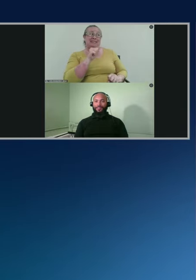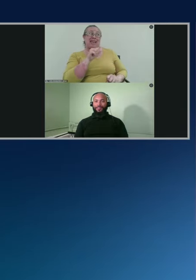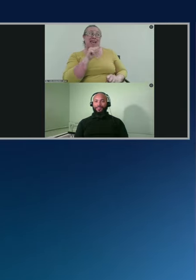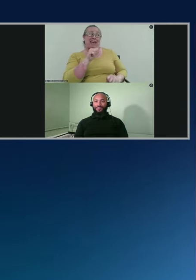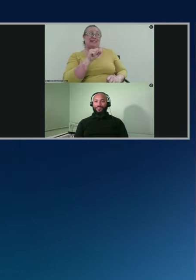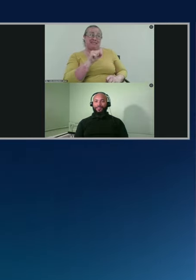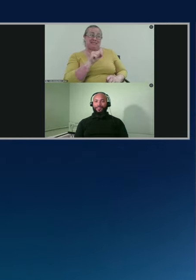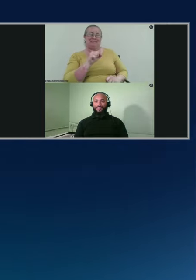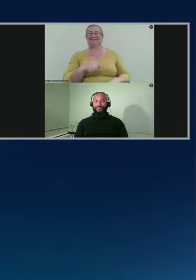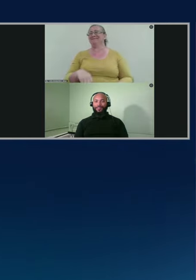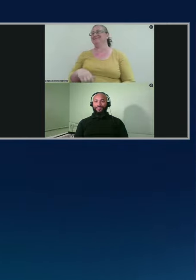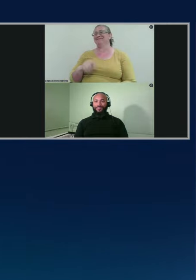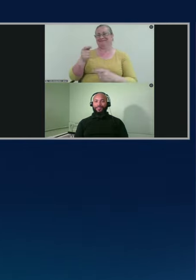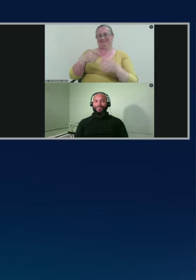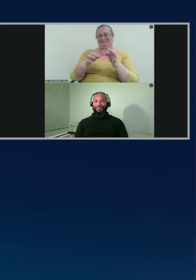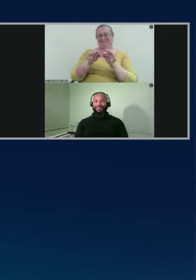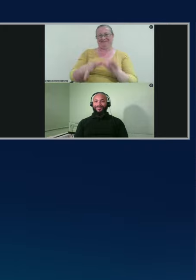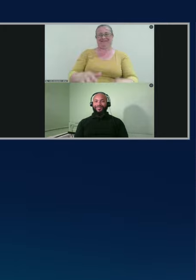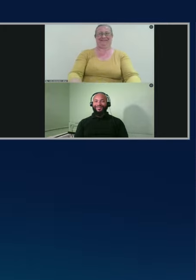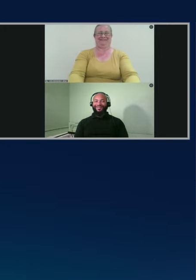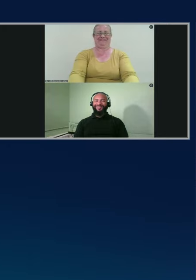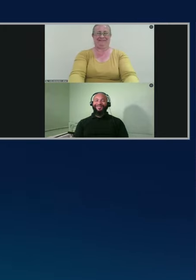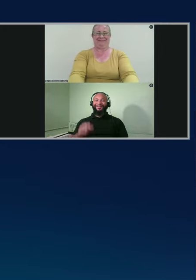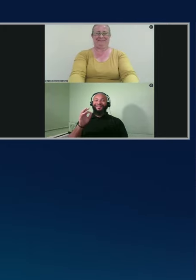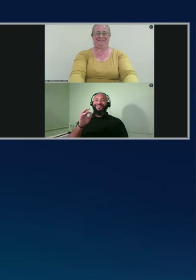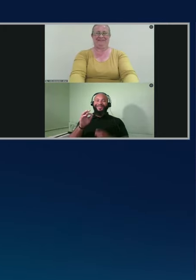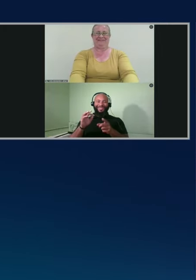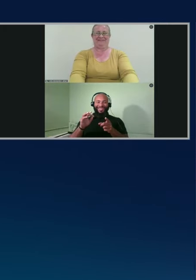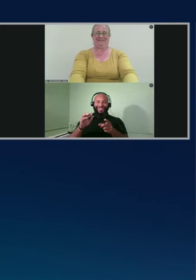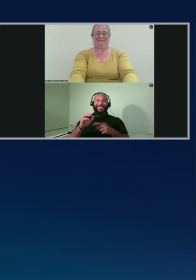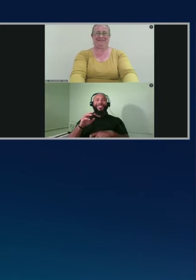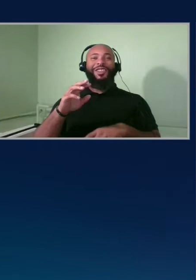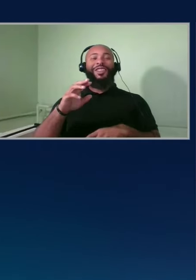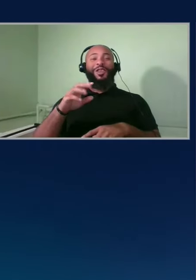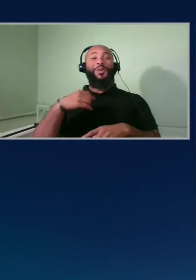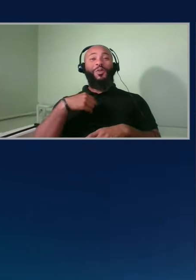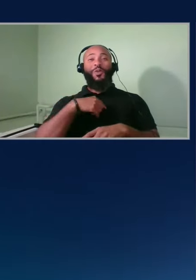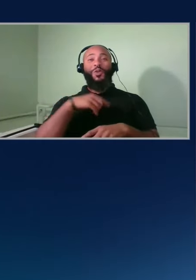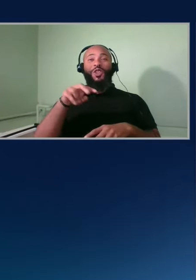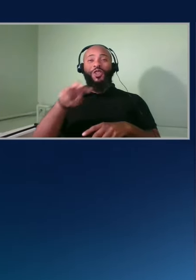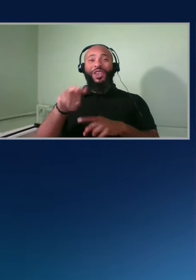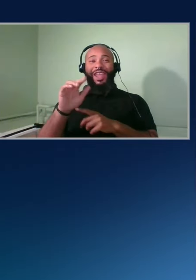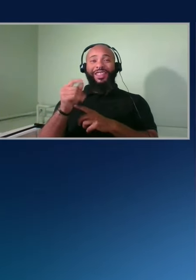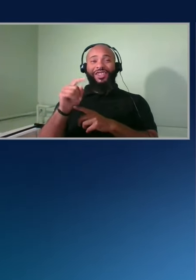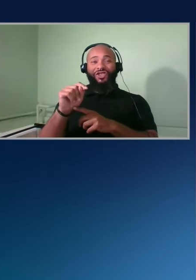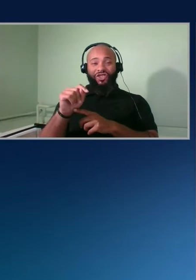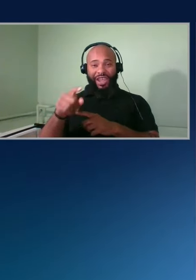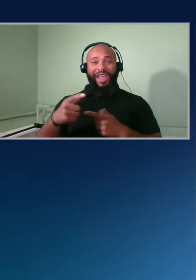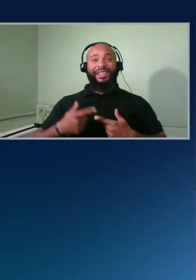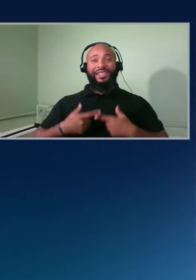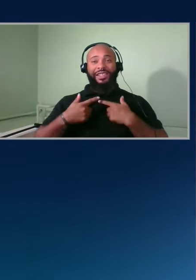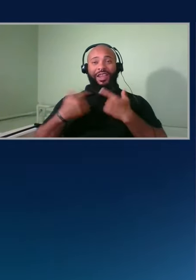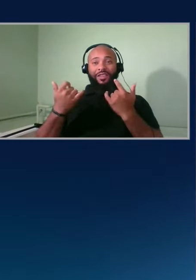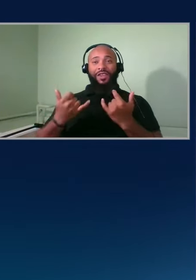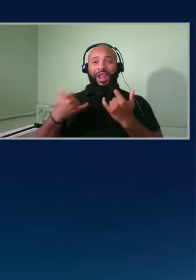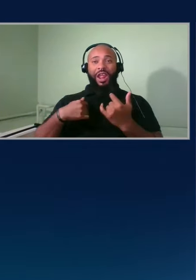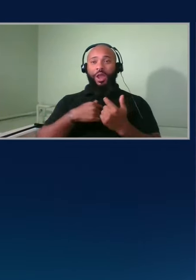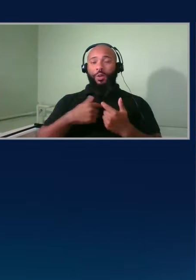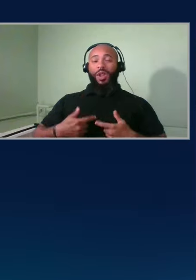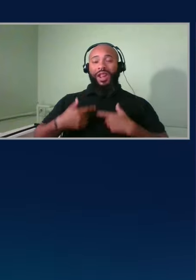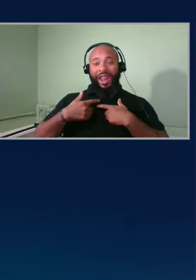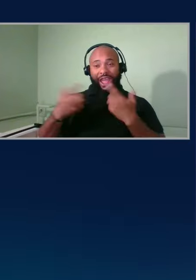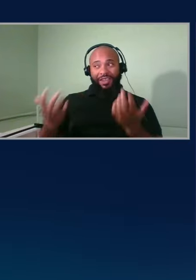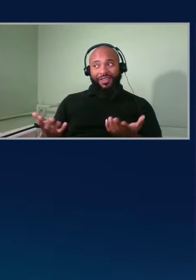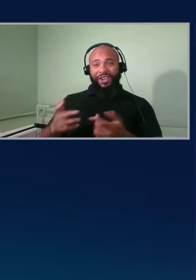are on a roll. I am on a roll. You know what? Robert Tables is also on a roll. We're looking at the chat. It is live. We are live here at the LA Summit.